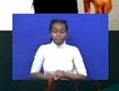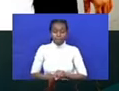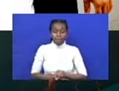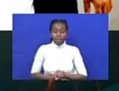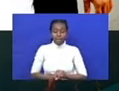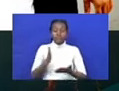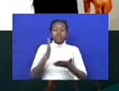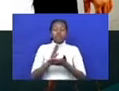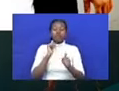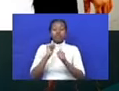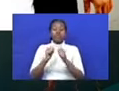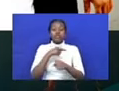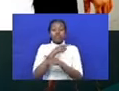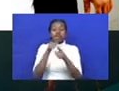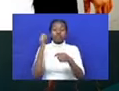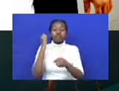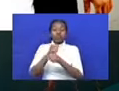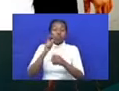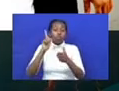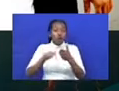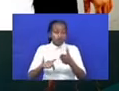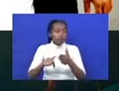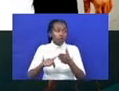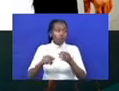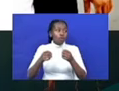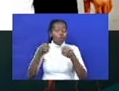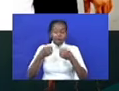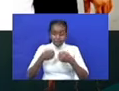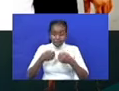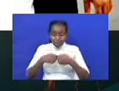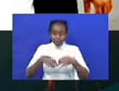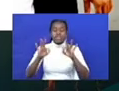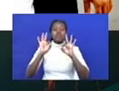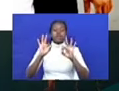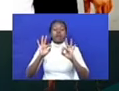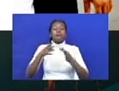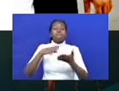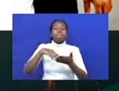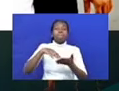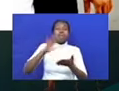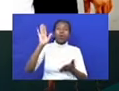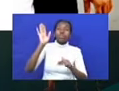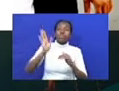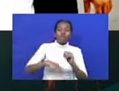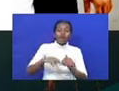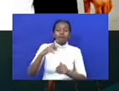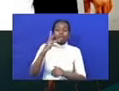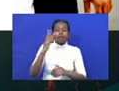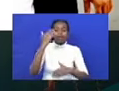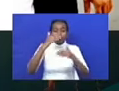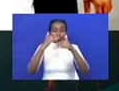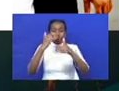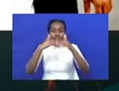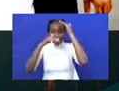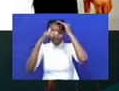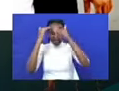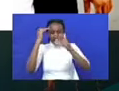one of the things they did is that they released more than 4 university charters in less than 5 years.